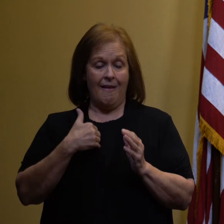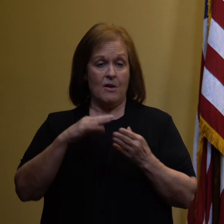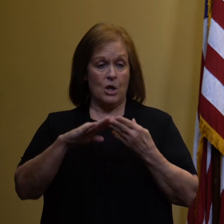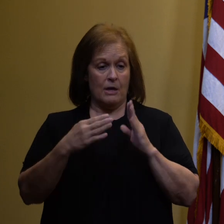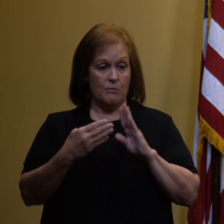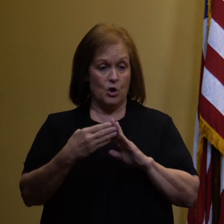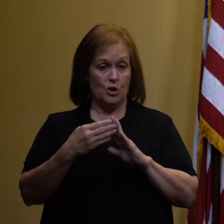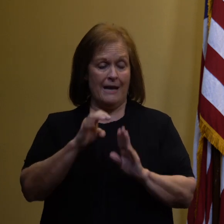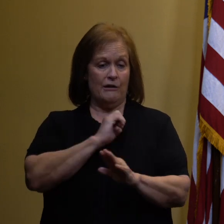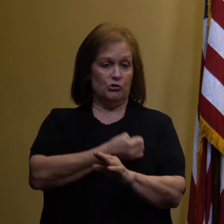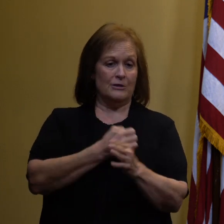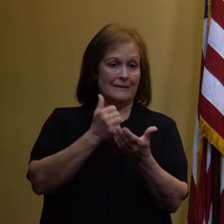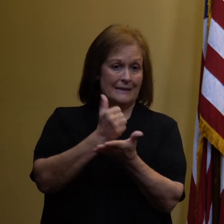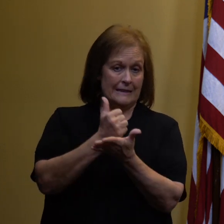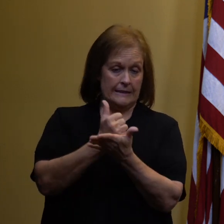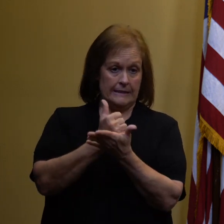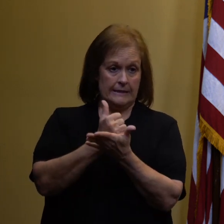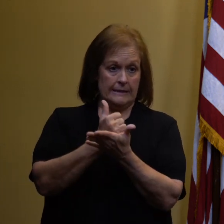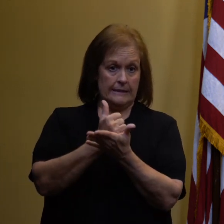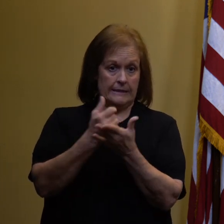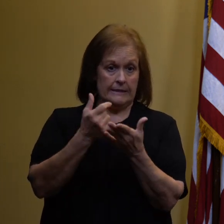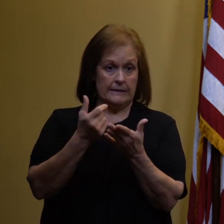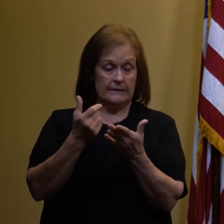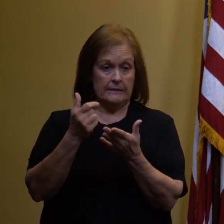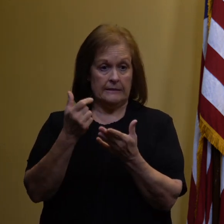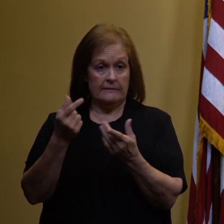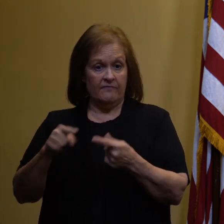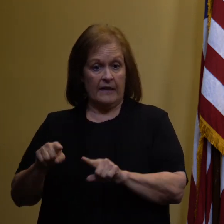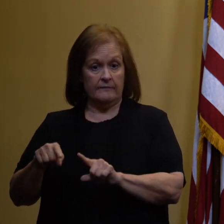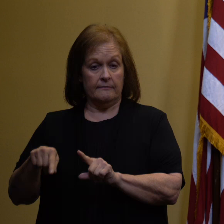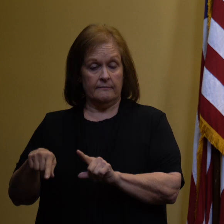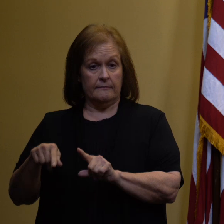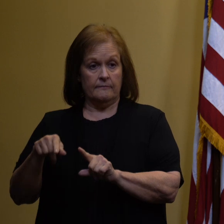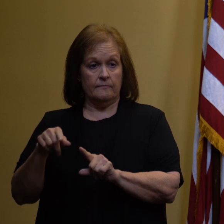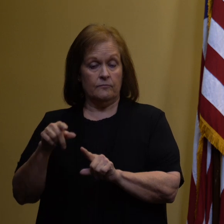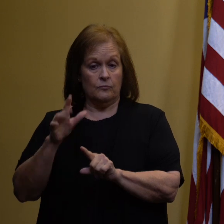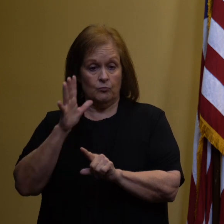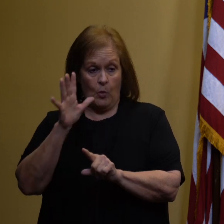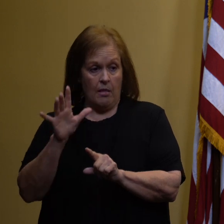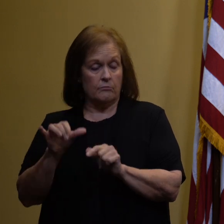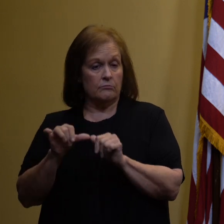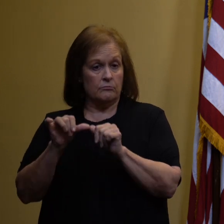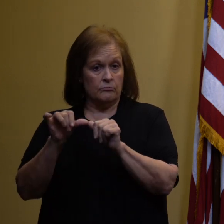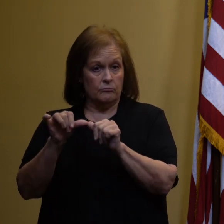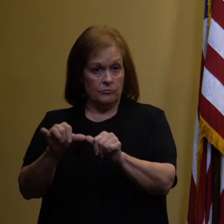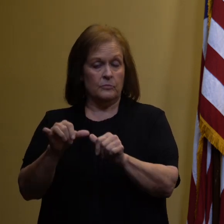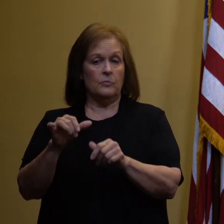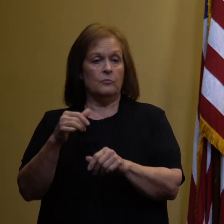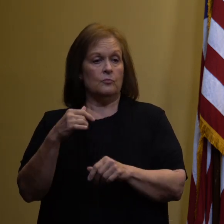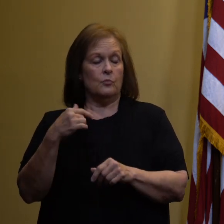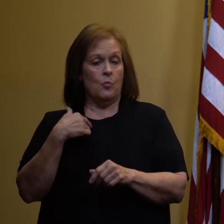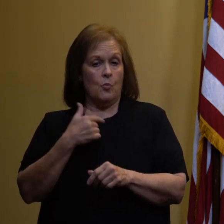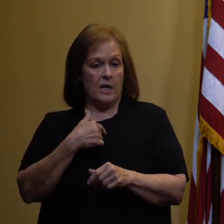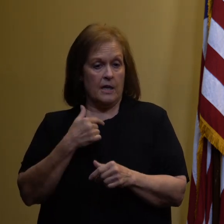community-based energy assistance event. Now, this is something that has been ongoing. We really work very hard